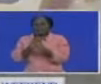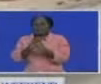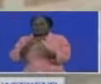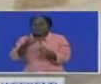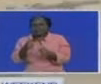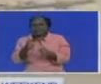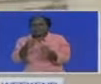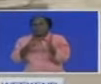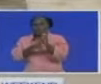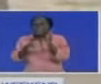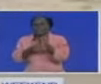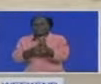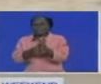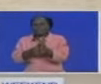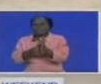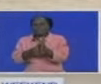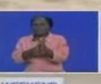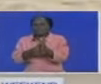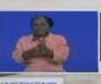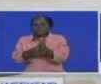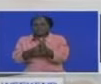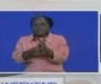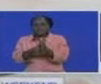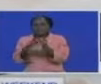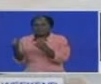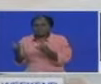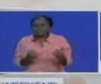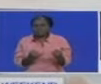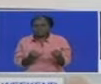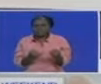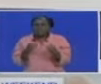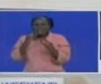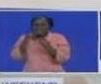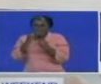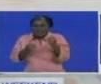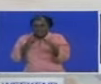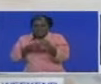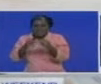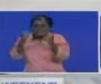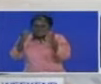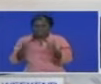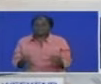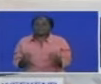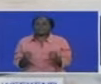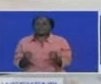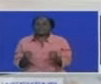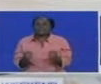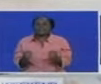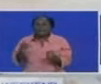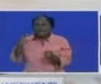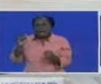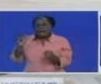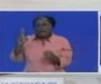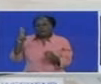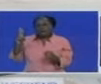who have been presented with a crude reception. Last stage was very, very tough. Arusha, one of the stages, was very